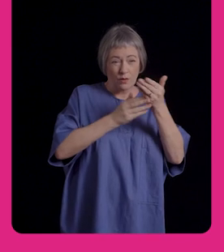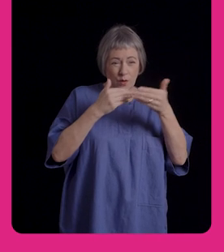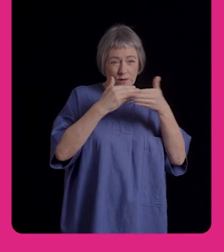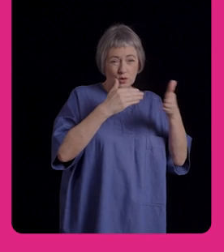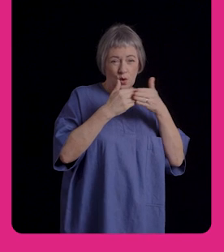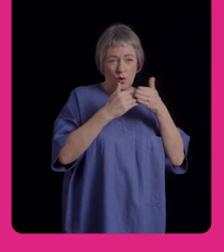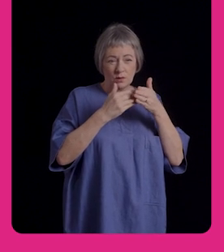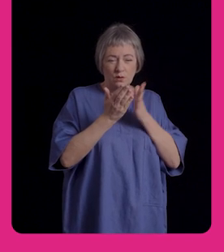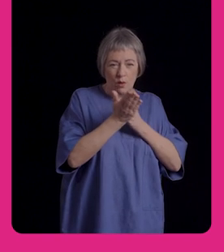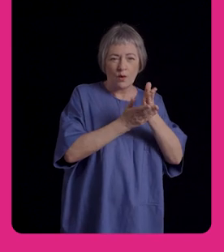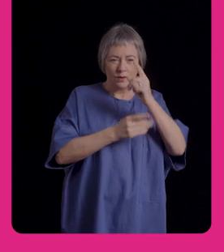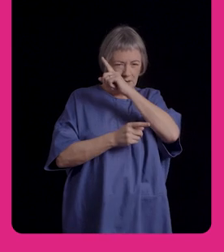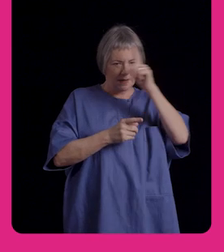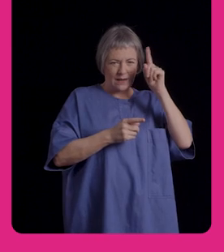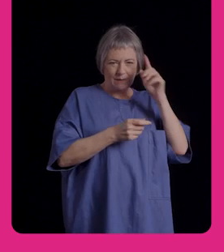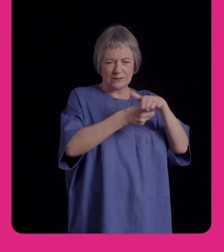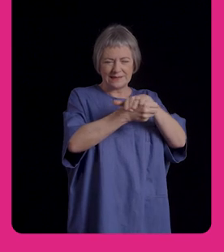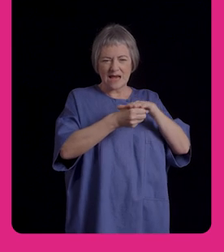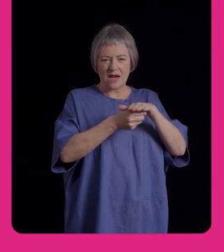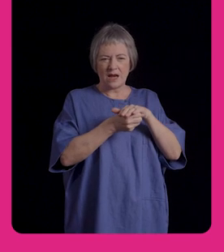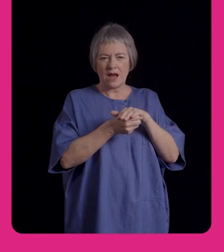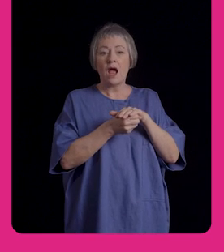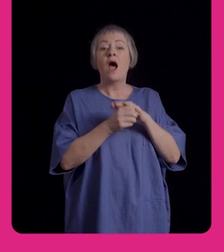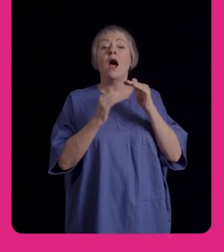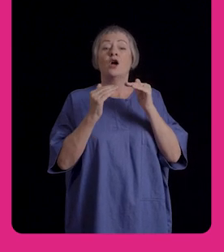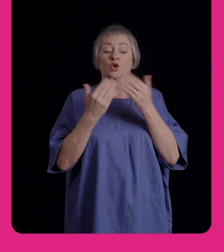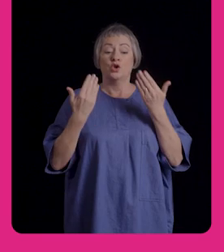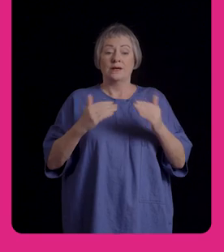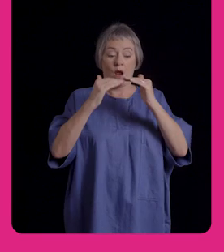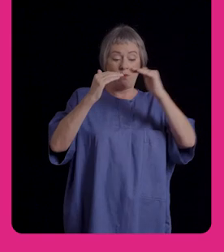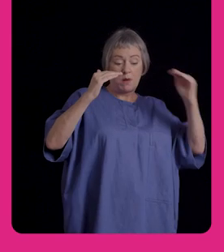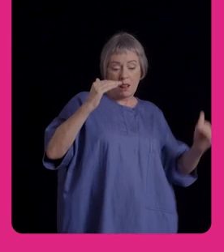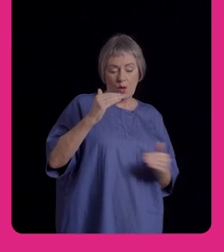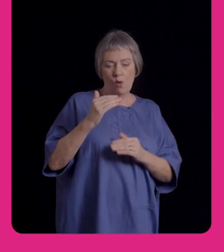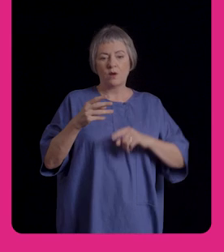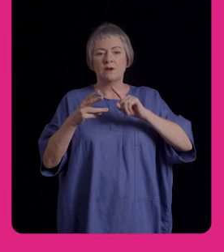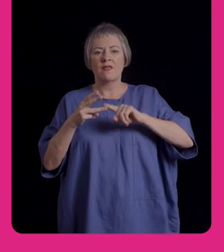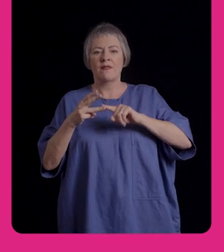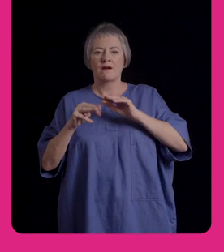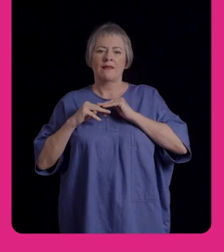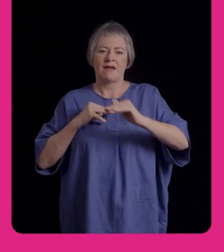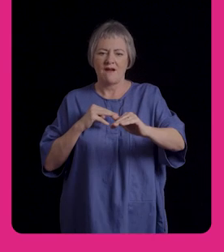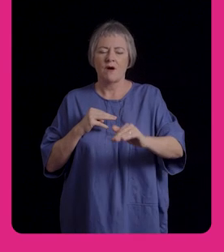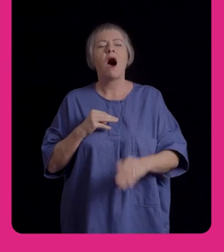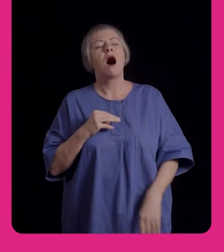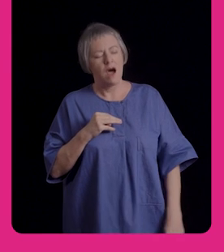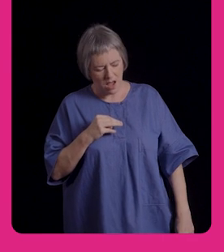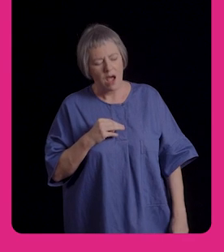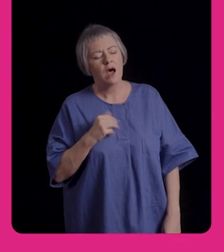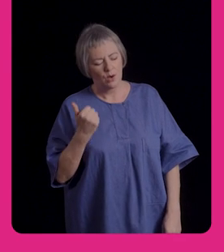that'll lead you into the captain's quarters and stuff. You are now below on the lower deck. Got you.